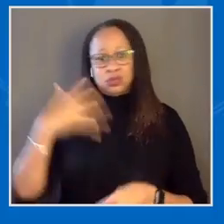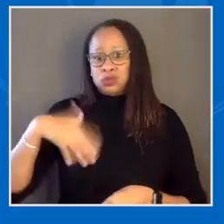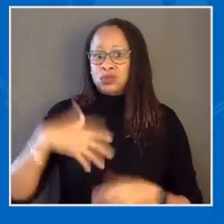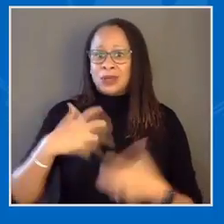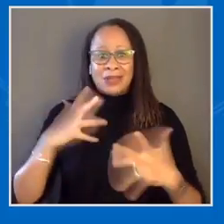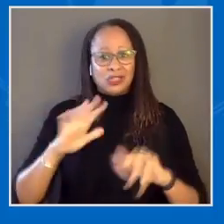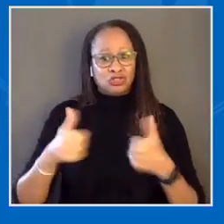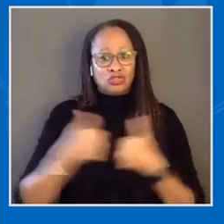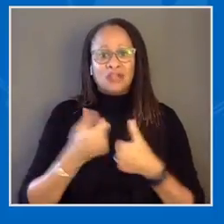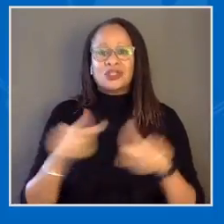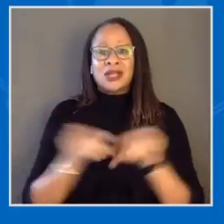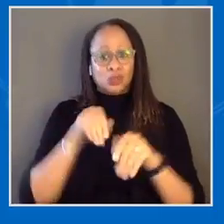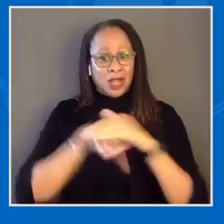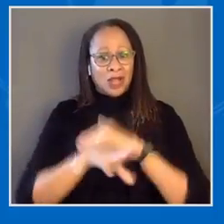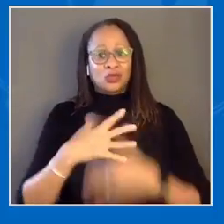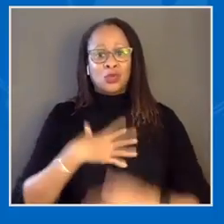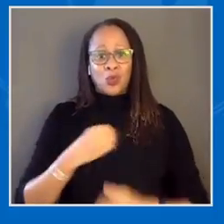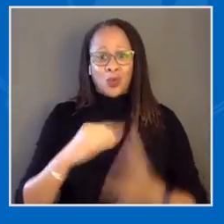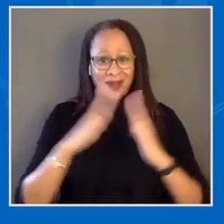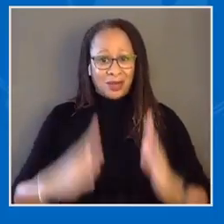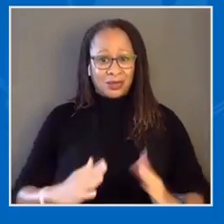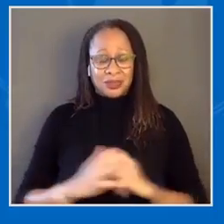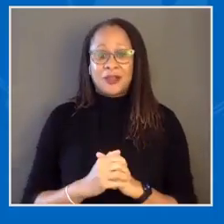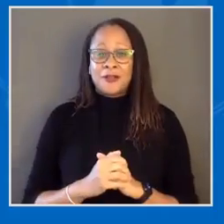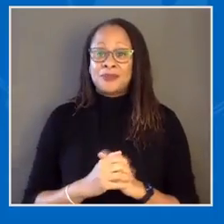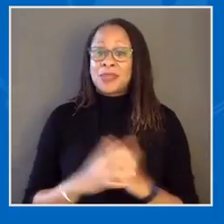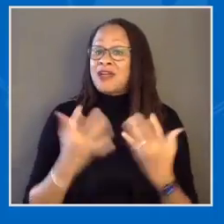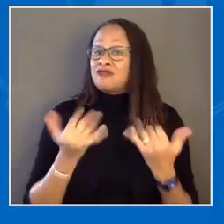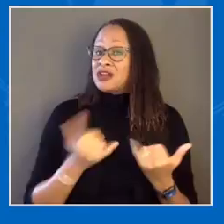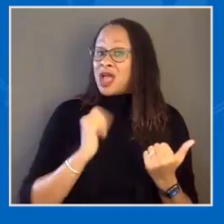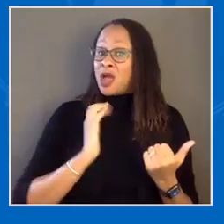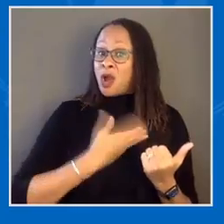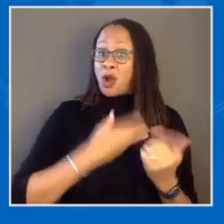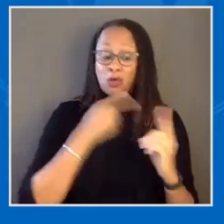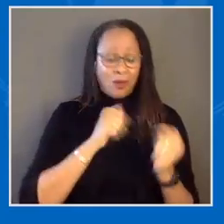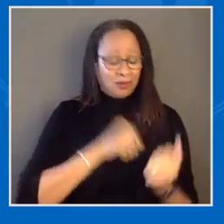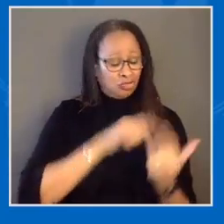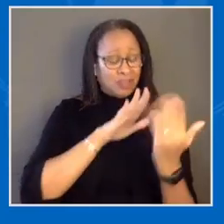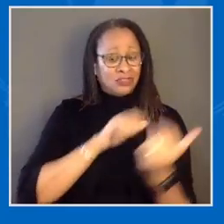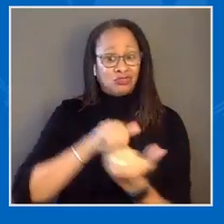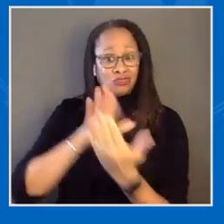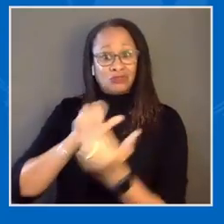walking into the White House. Addressing these challenges starts with getting this